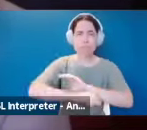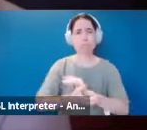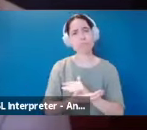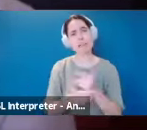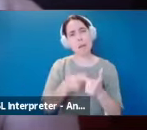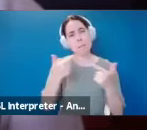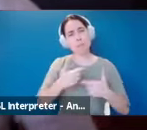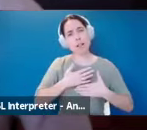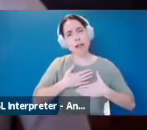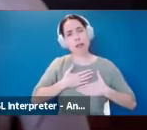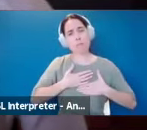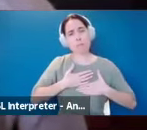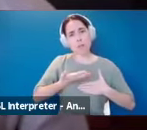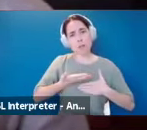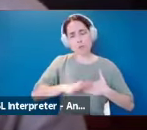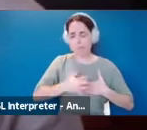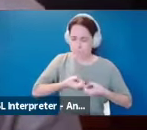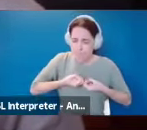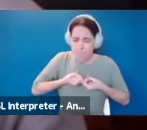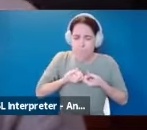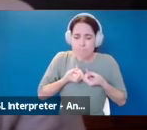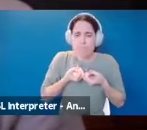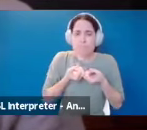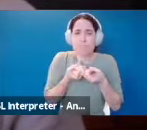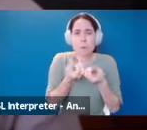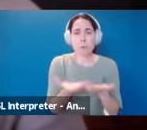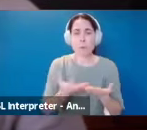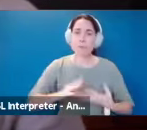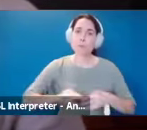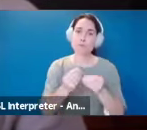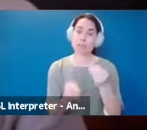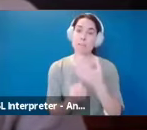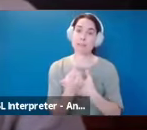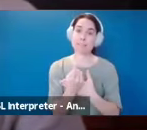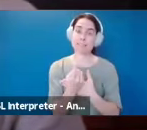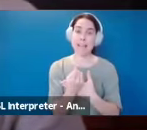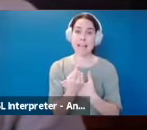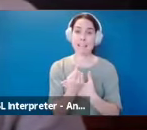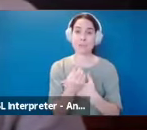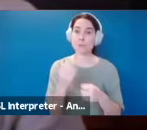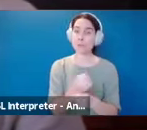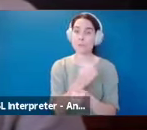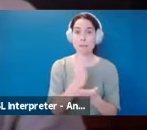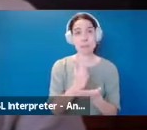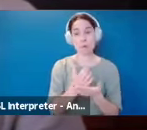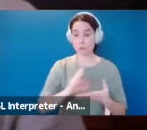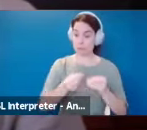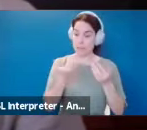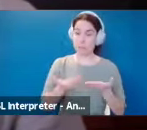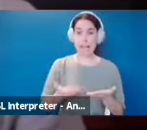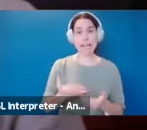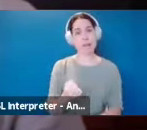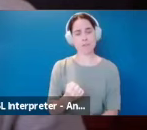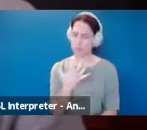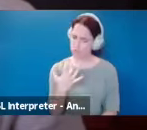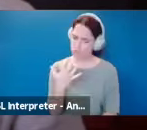guests to talk and have a courageous conversation around race. So I'm going to pass on to Vimalasara and